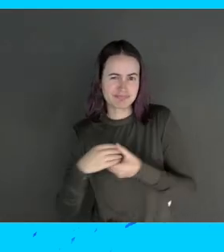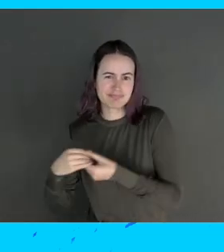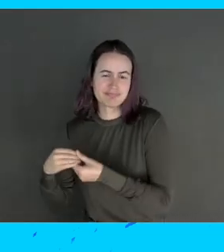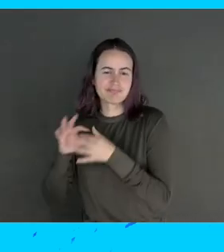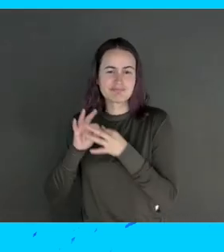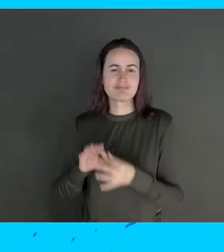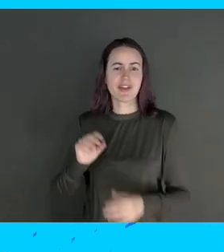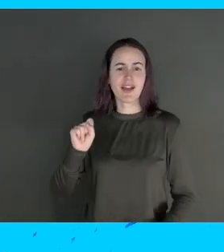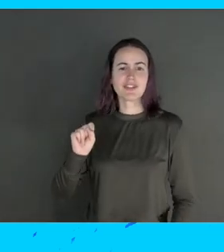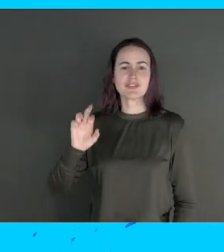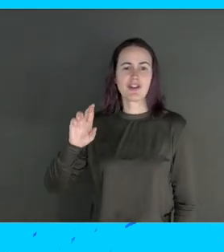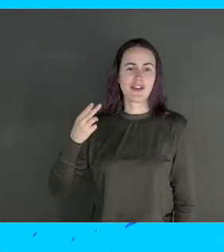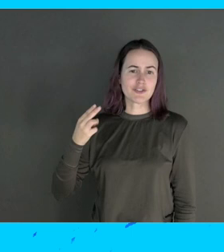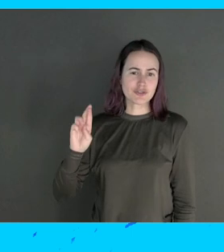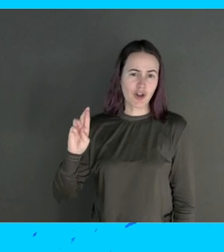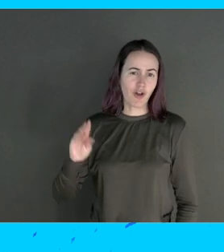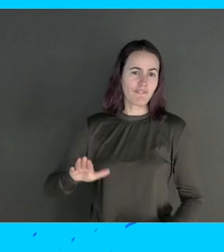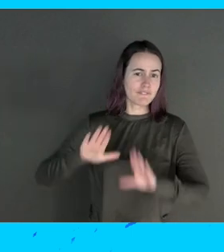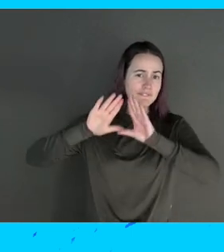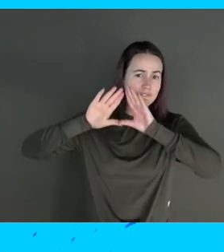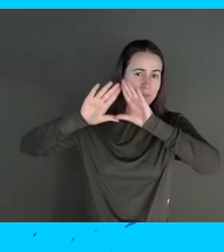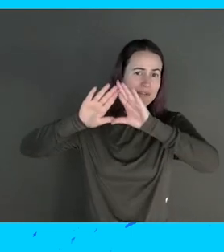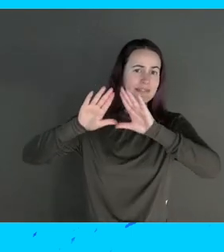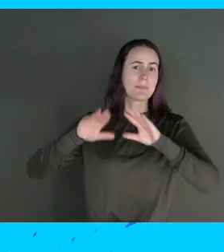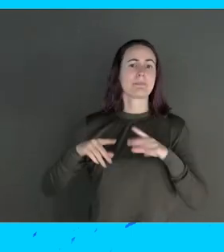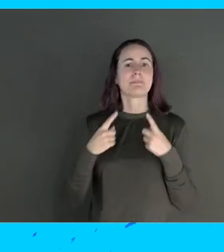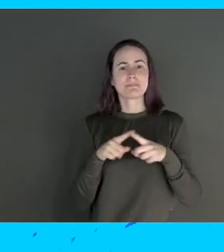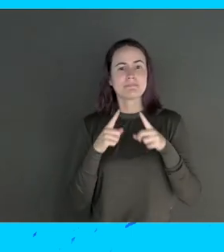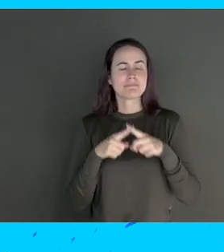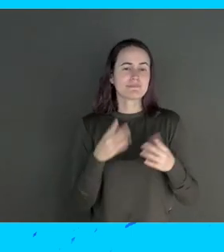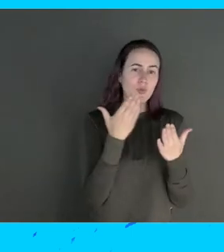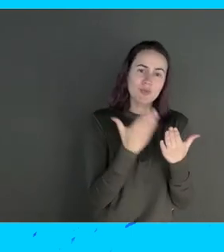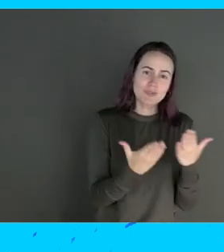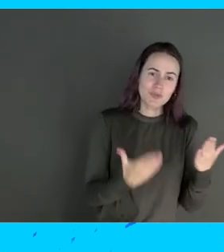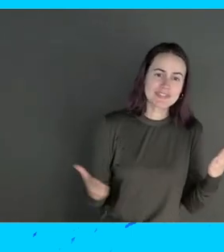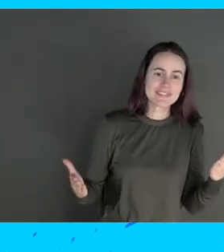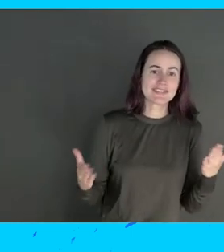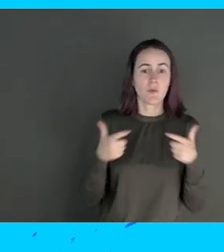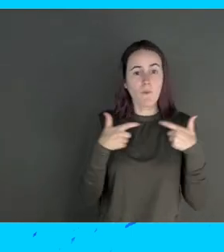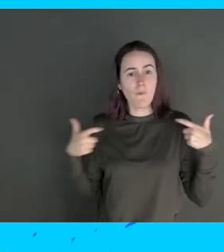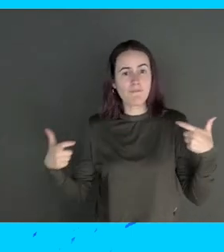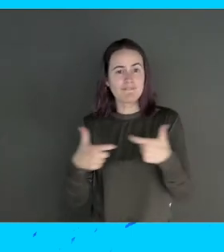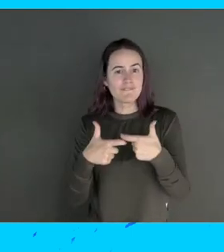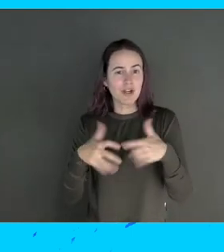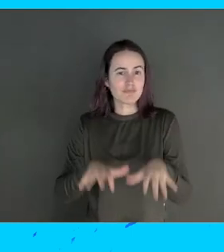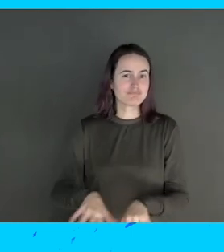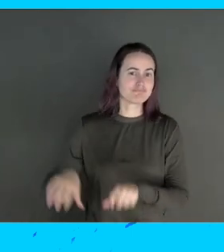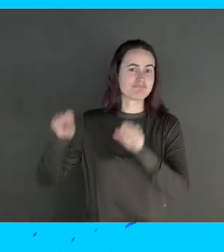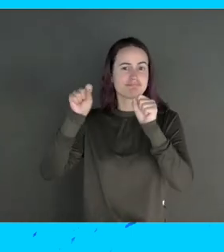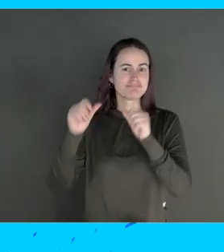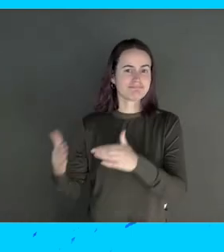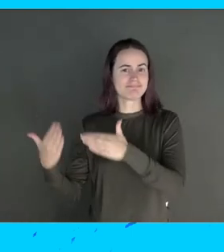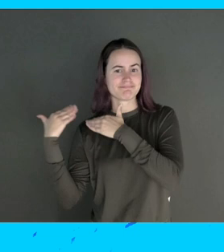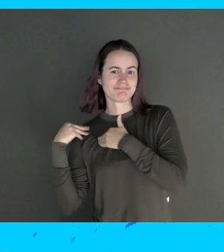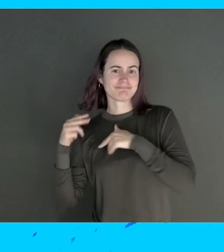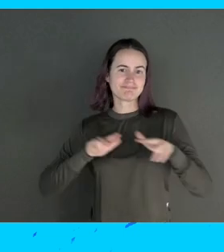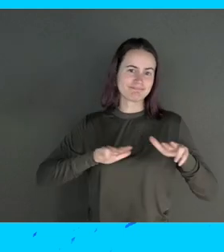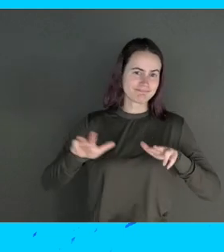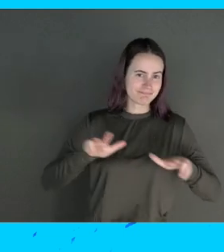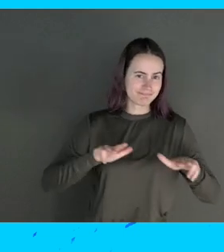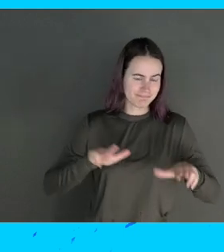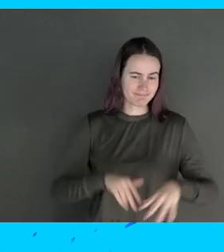reproductive health and feminism. We've created different resources and hosted conferences. And as Sarah mentioned as